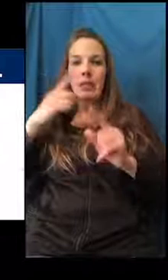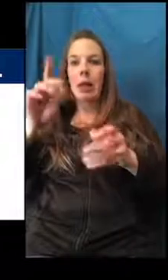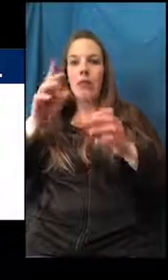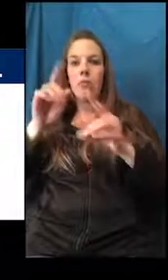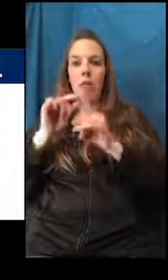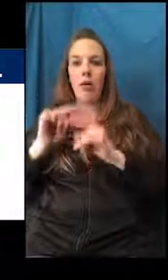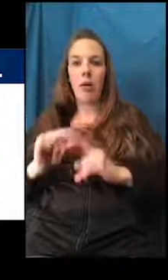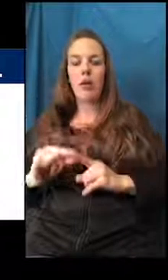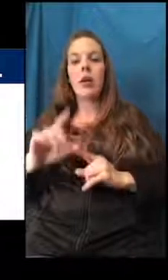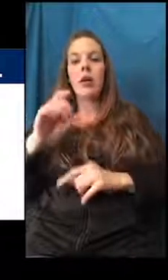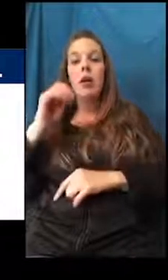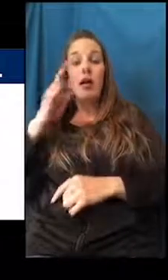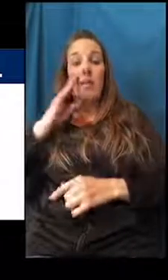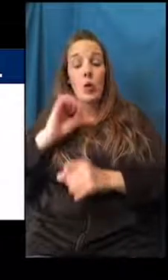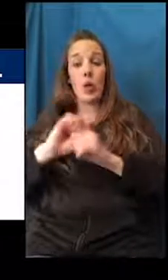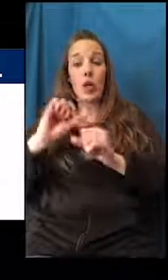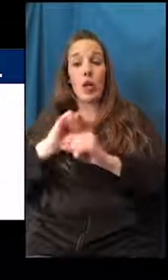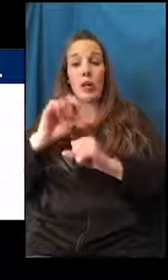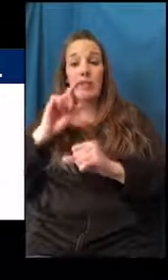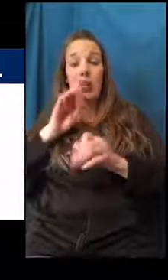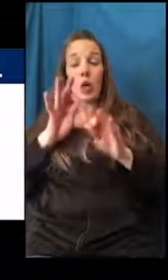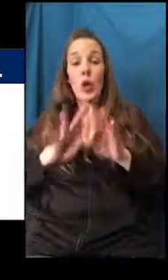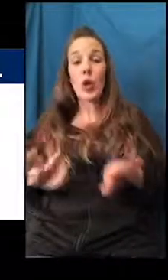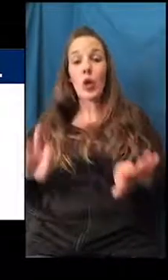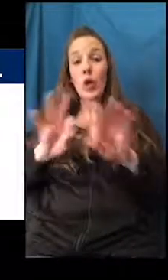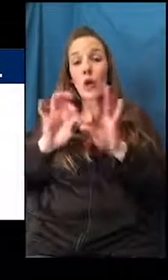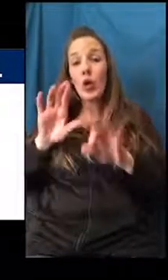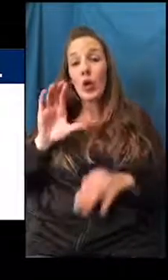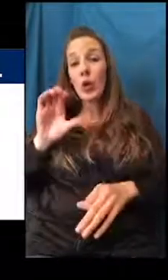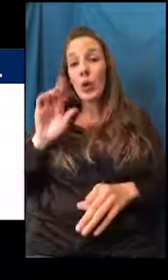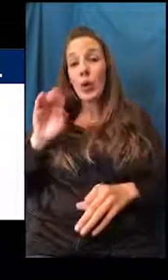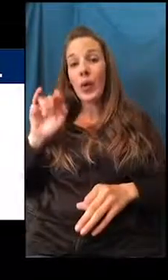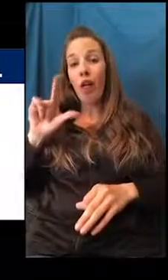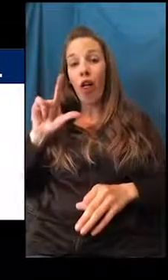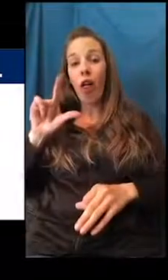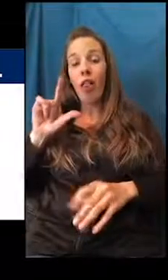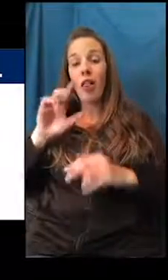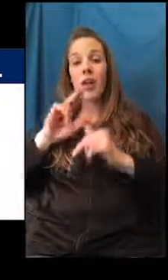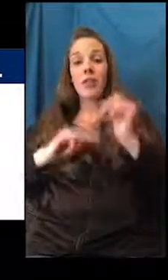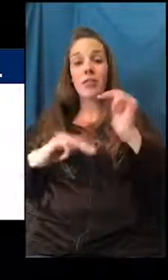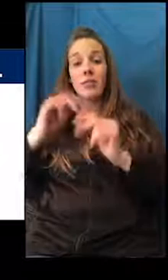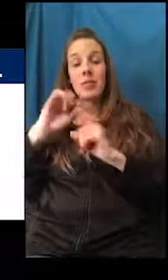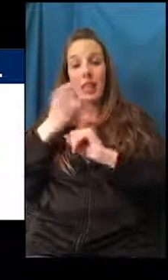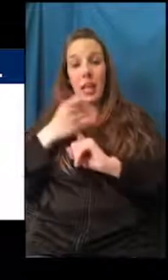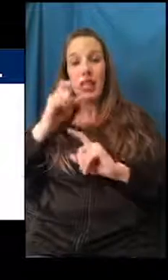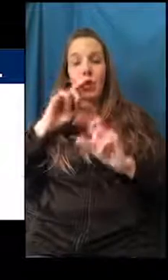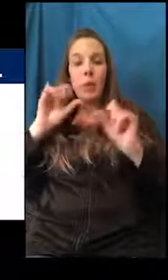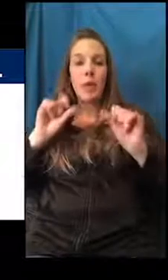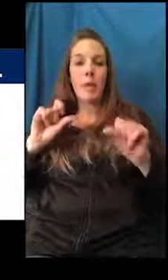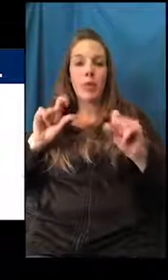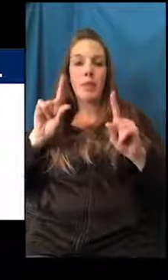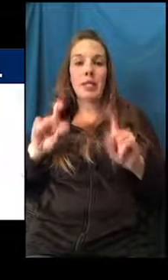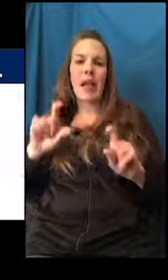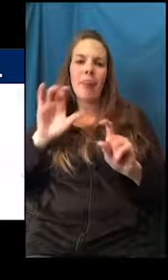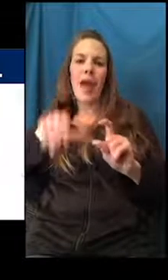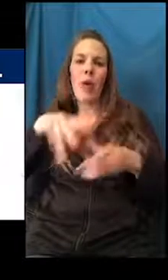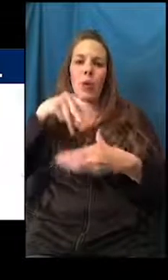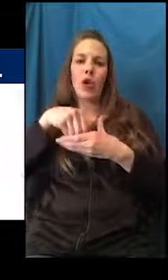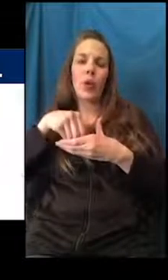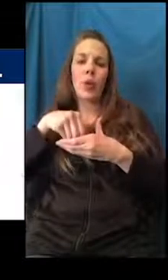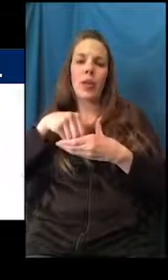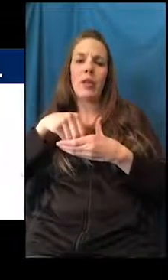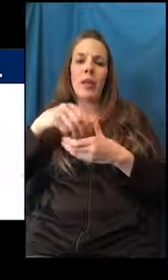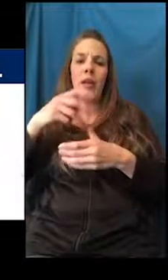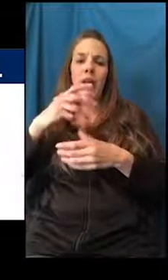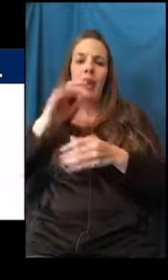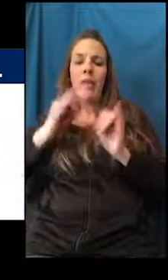are working in a critical infrastructure setting, you would be able to be tested, and that would include individuals that work at